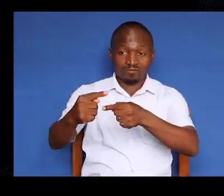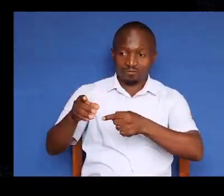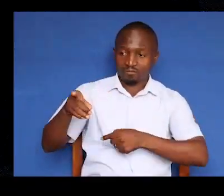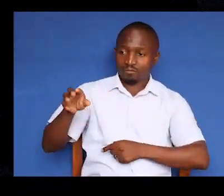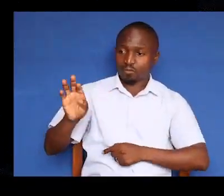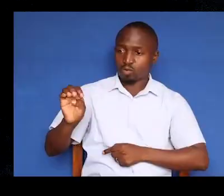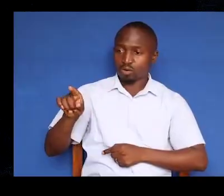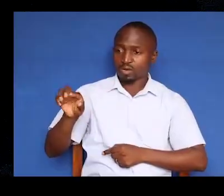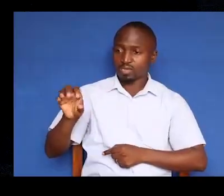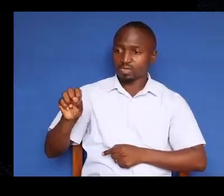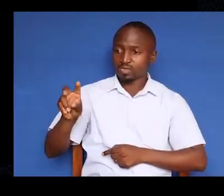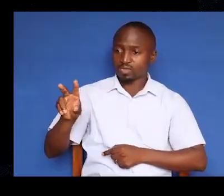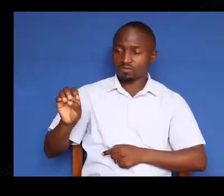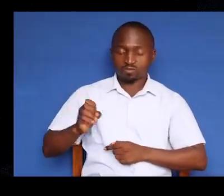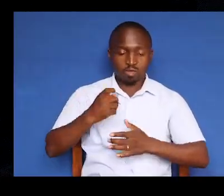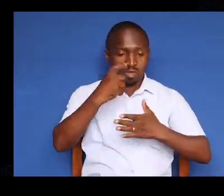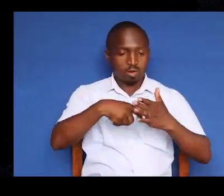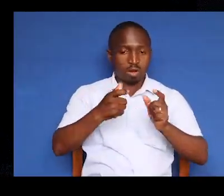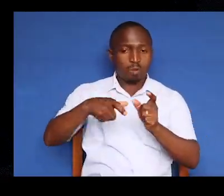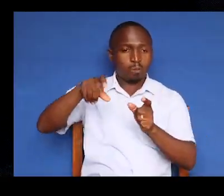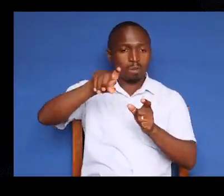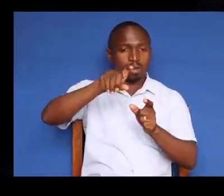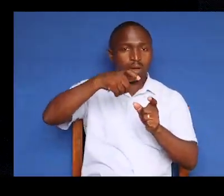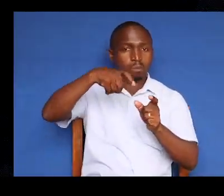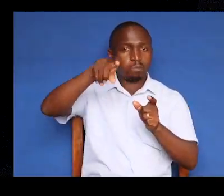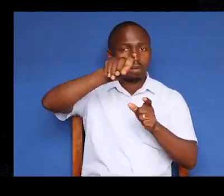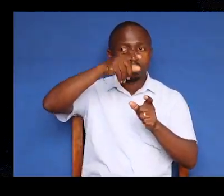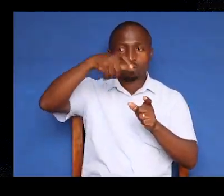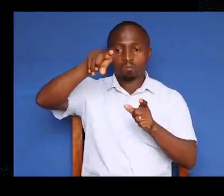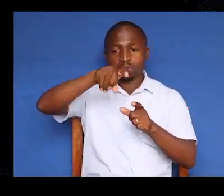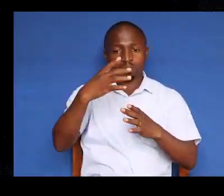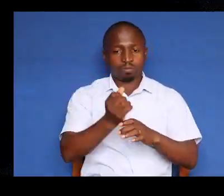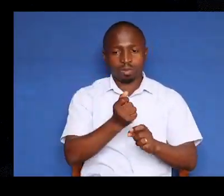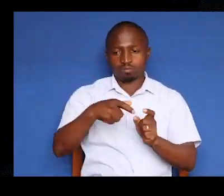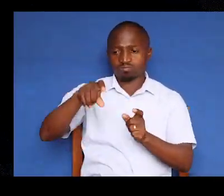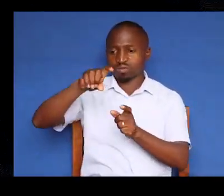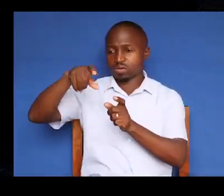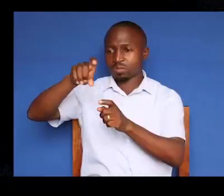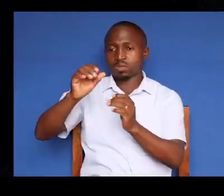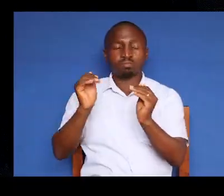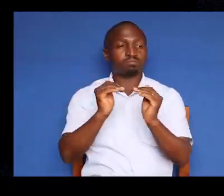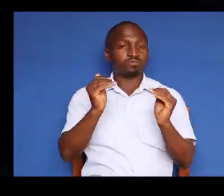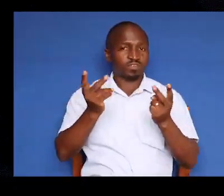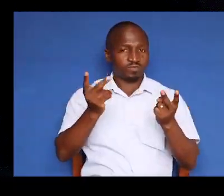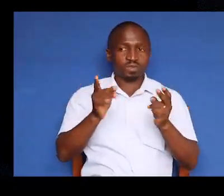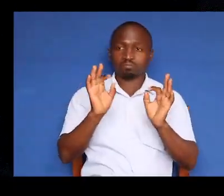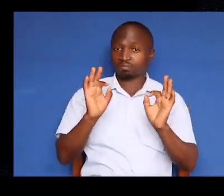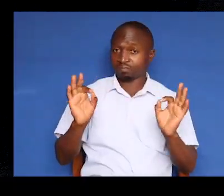the tax rate is increased with increase the amount of income. So it's also fair to tax